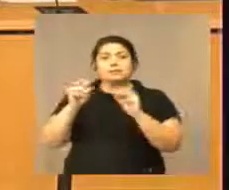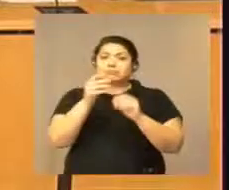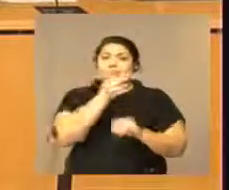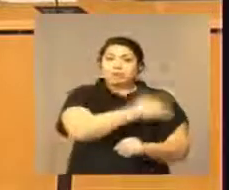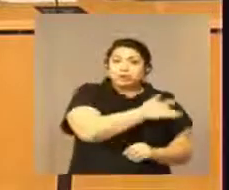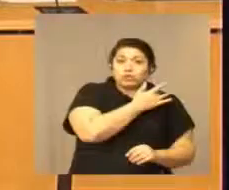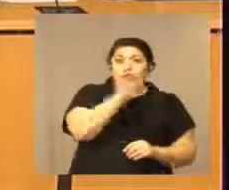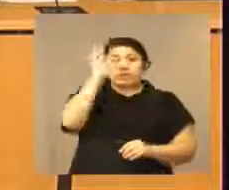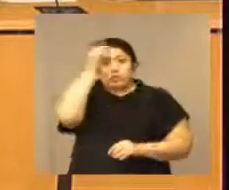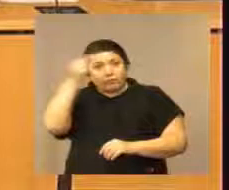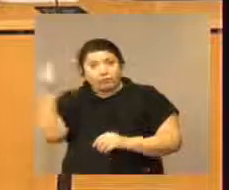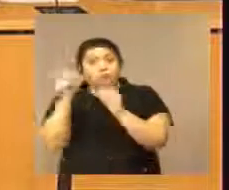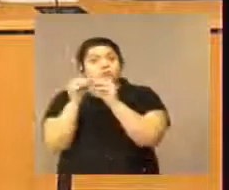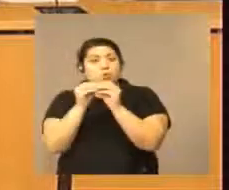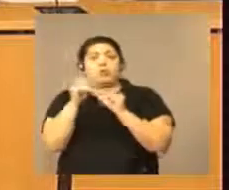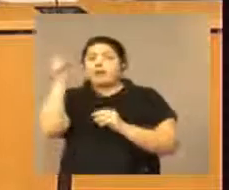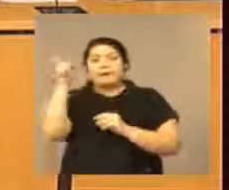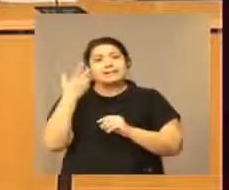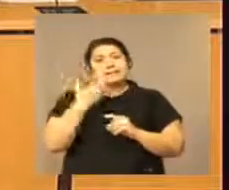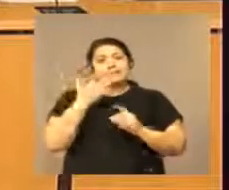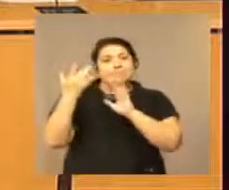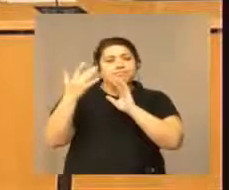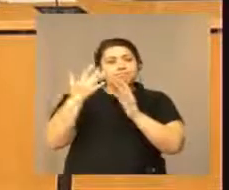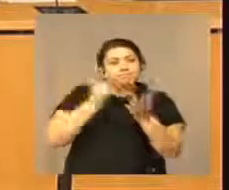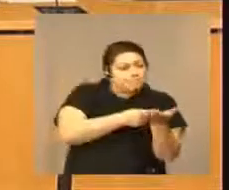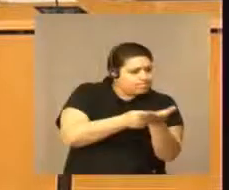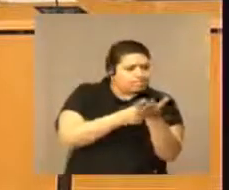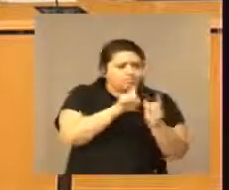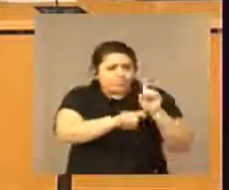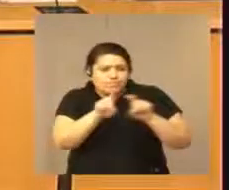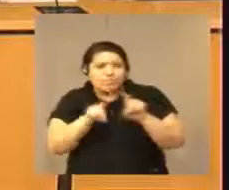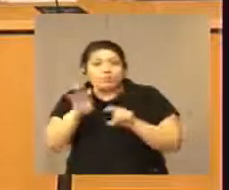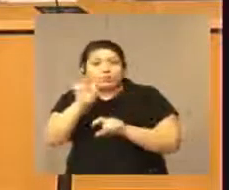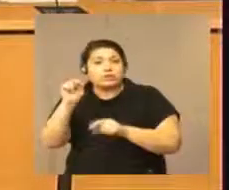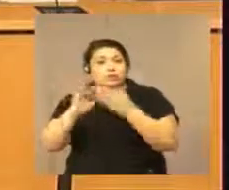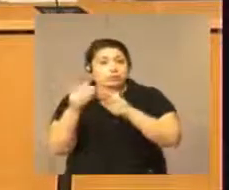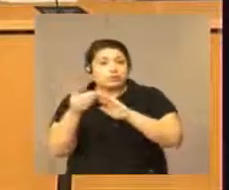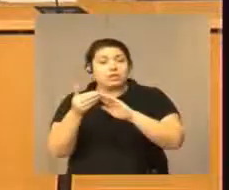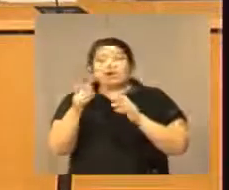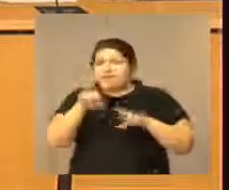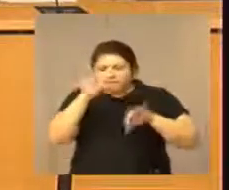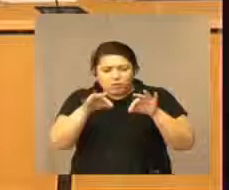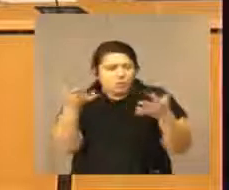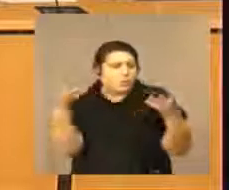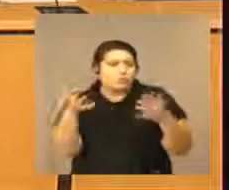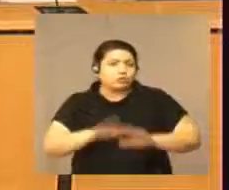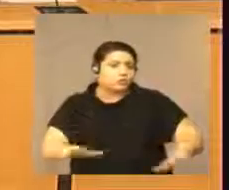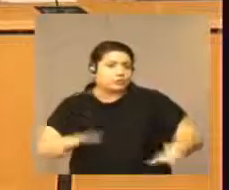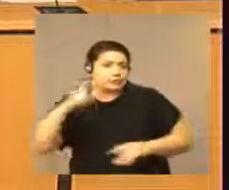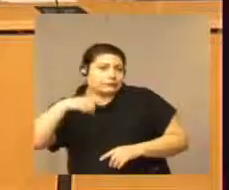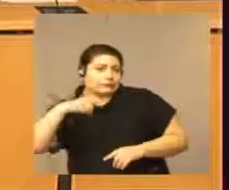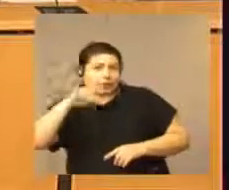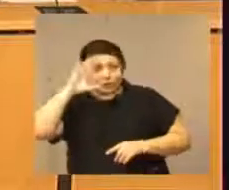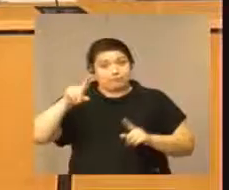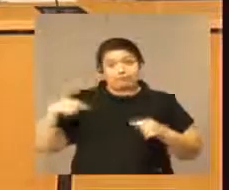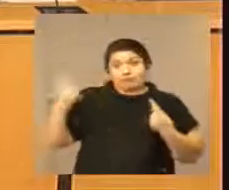provincial and federal governments with First Nations communities to identify the needs of children within the community. I know that's been in the news